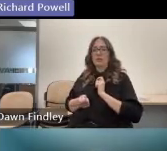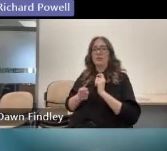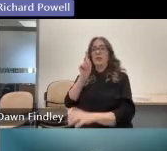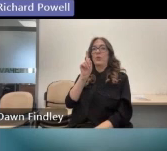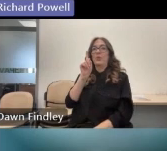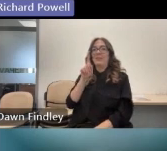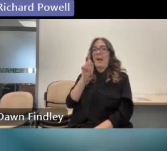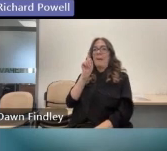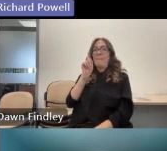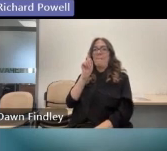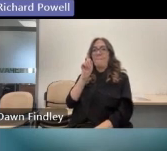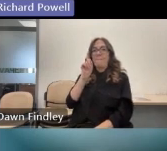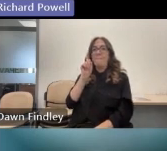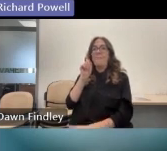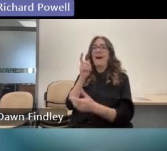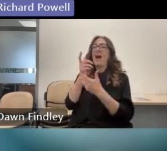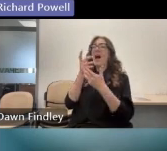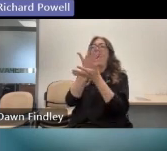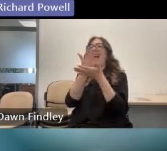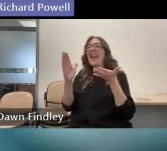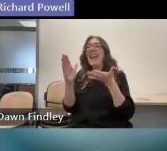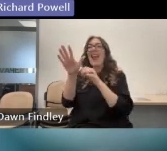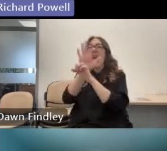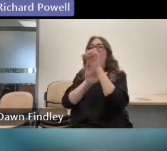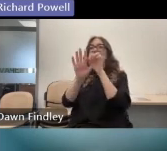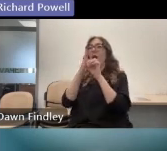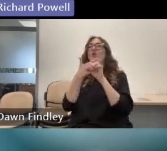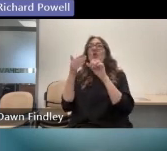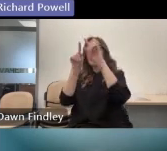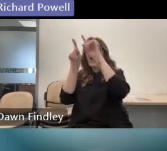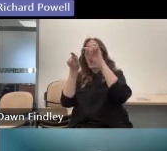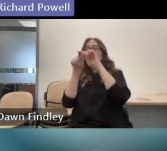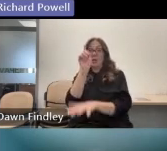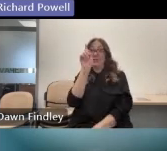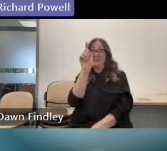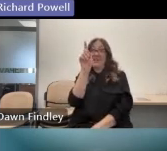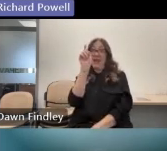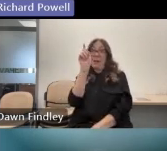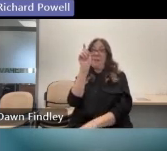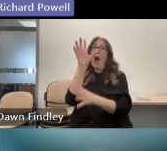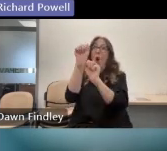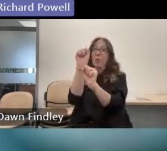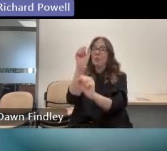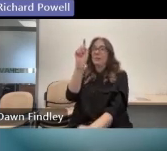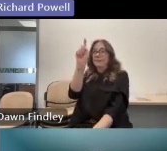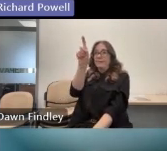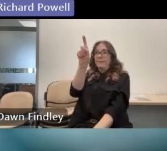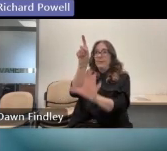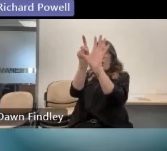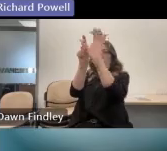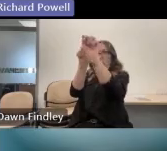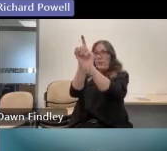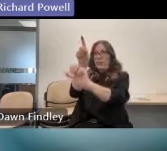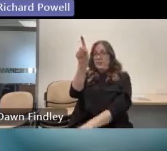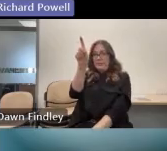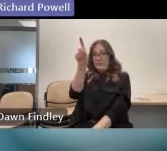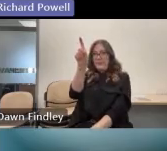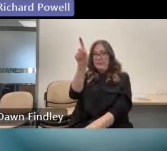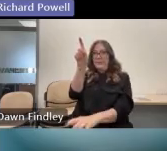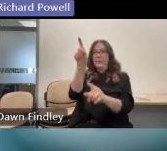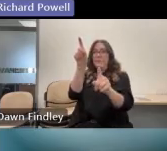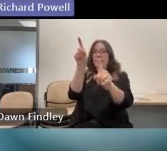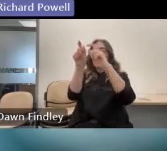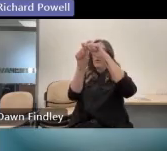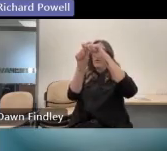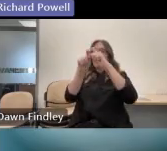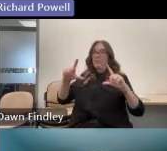screen somewhere in the clear area where there's nothing else on the screen. I'm going to tap and hold with one finger, and that takes